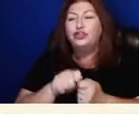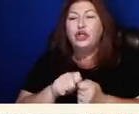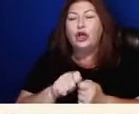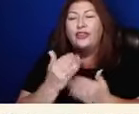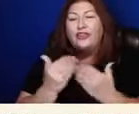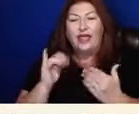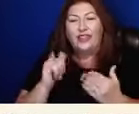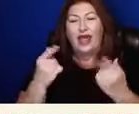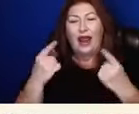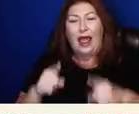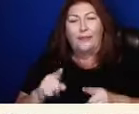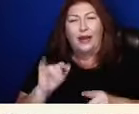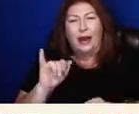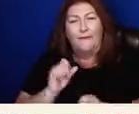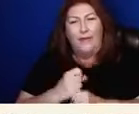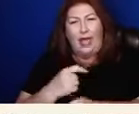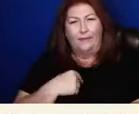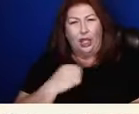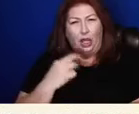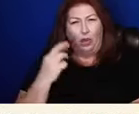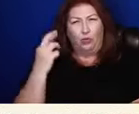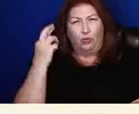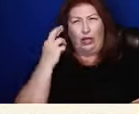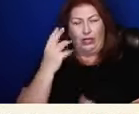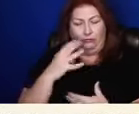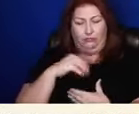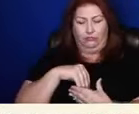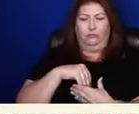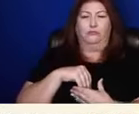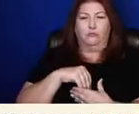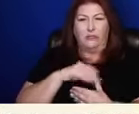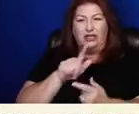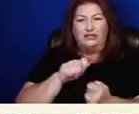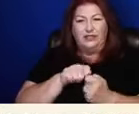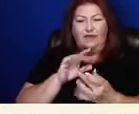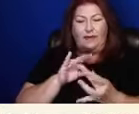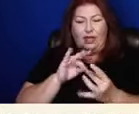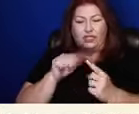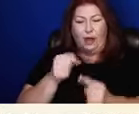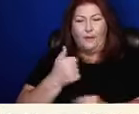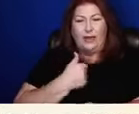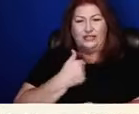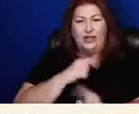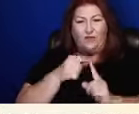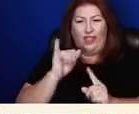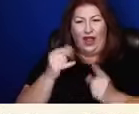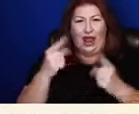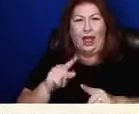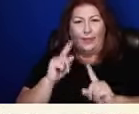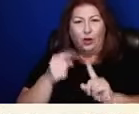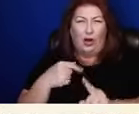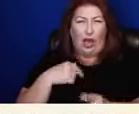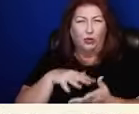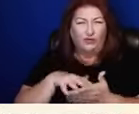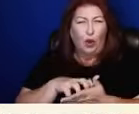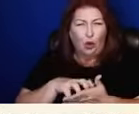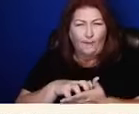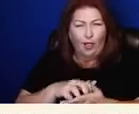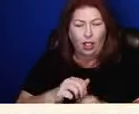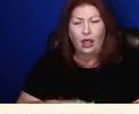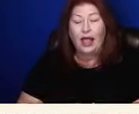happened that made me really internalize a specific message about myself when that happened when I was 12 years old. And